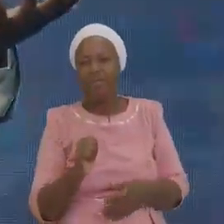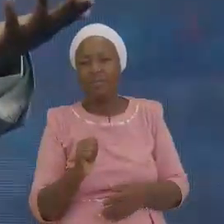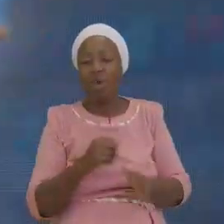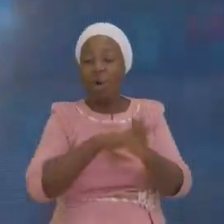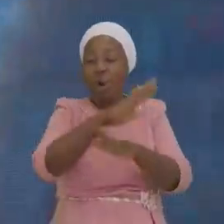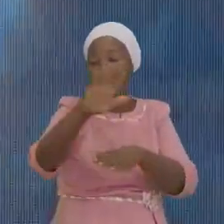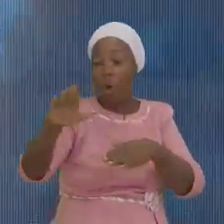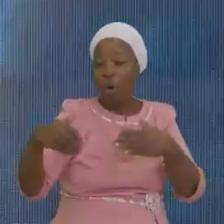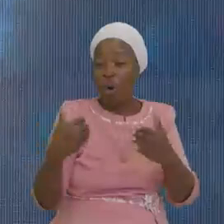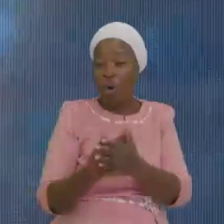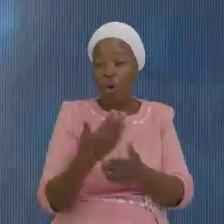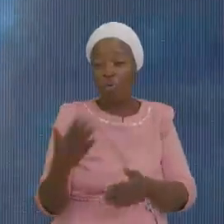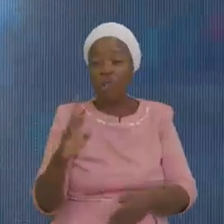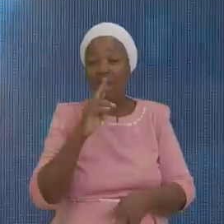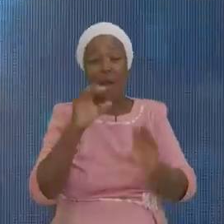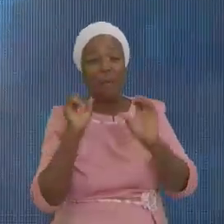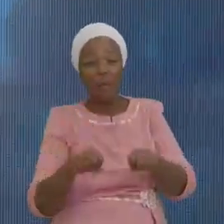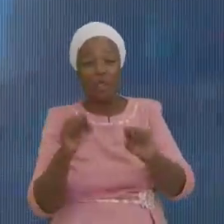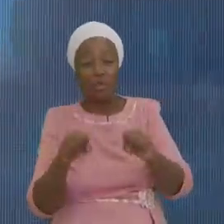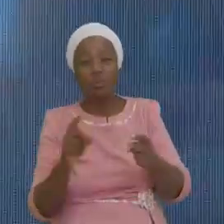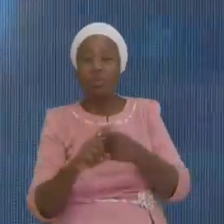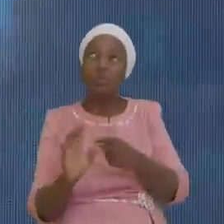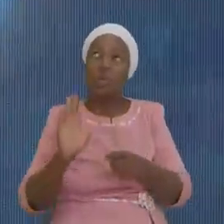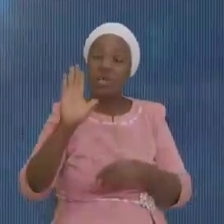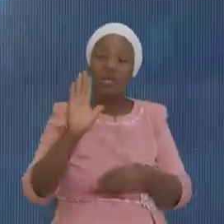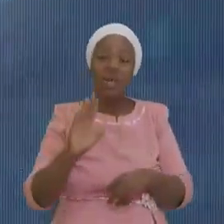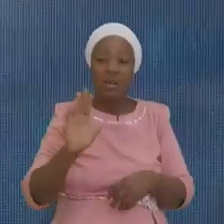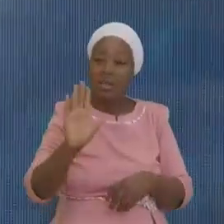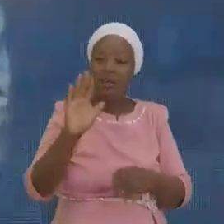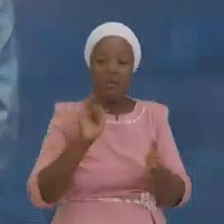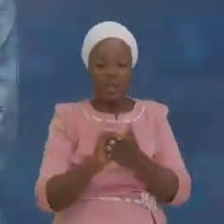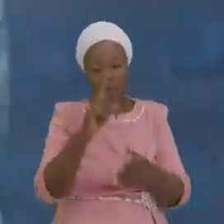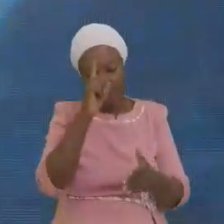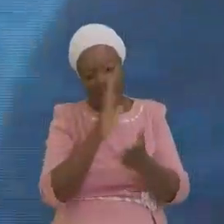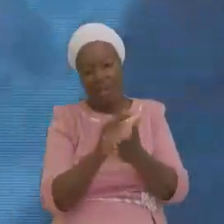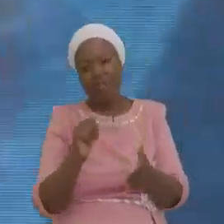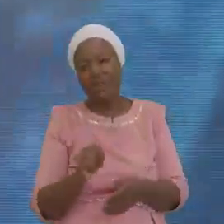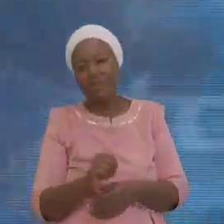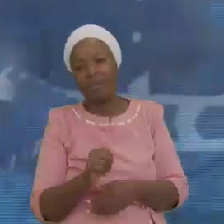all things are possible to him that believeth.